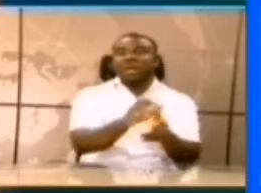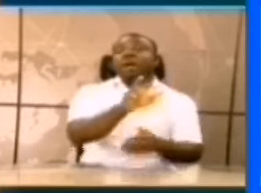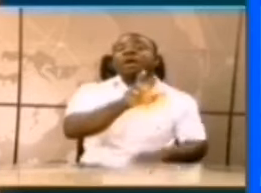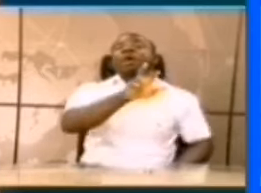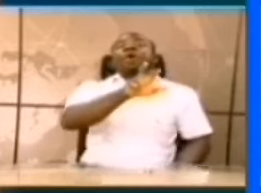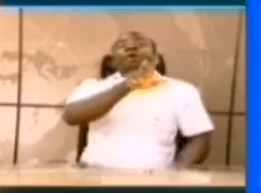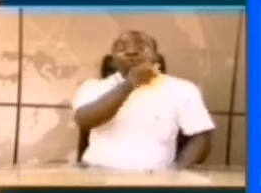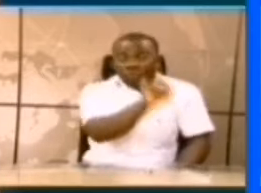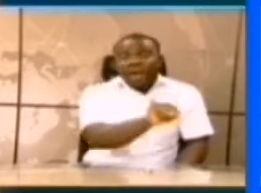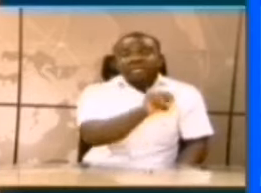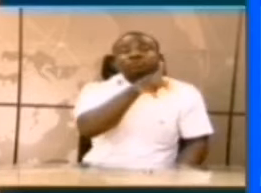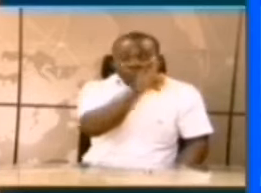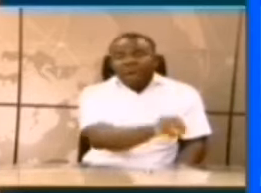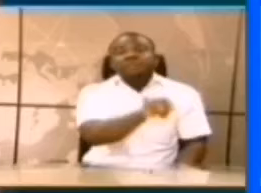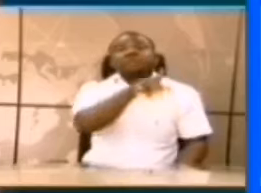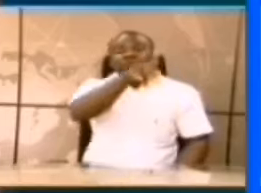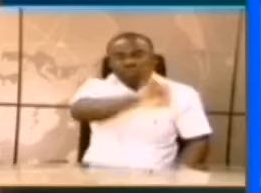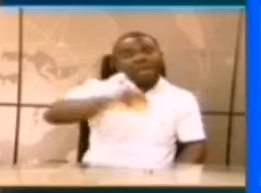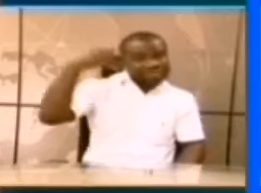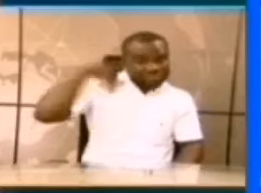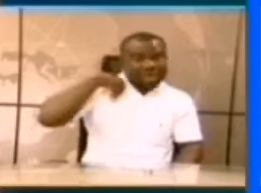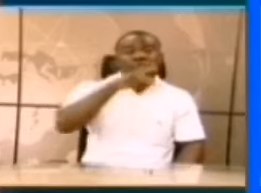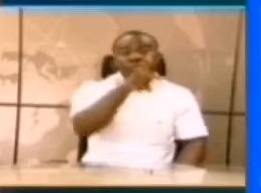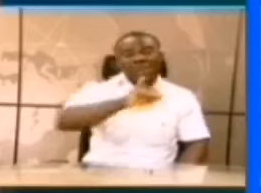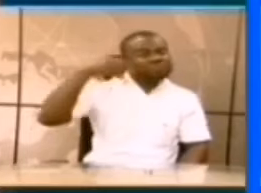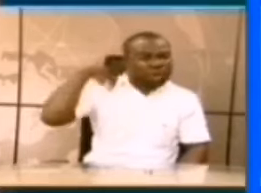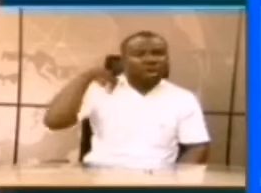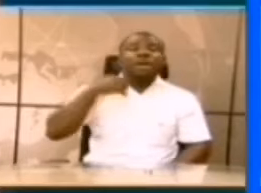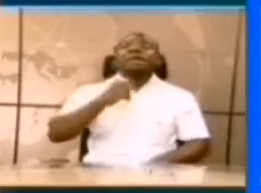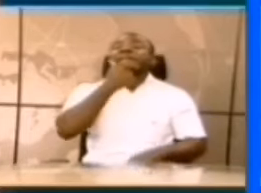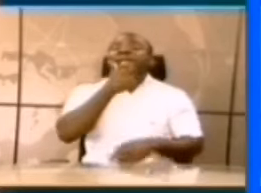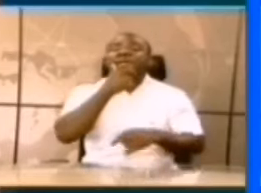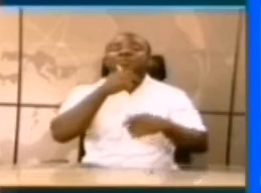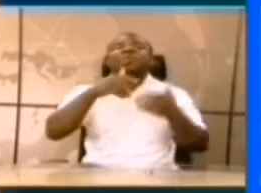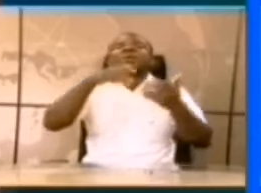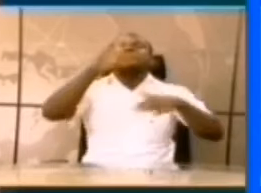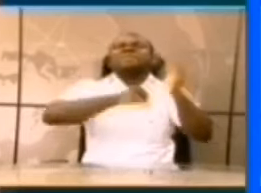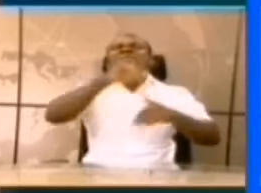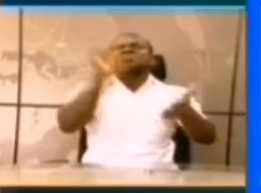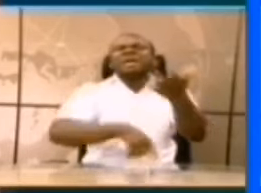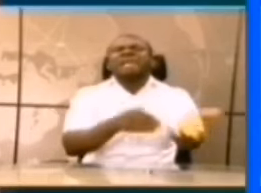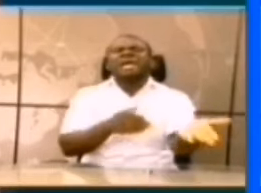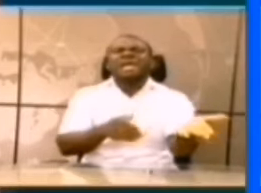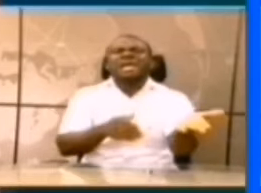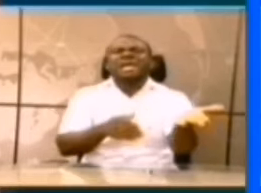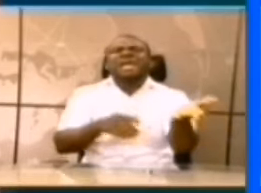Make a greater Kumasi, or no, I could find another friend, greater Kumasi. Greater Kumasi. And then I buy way, I hear Sibo.